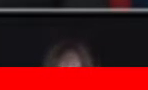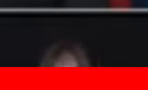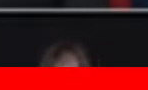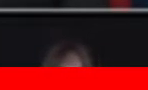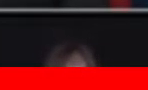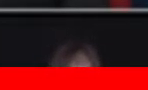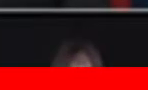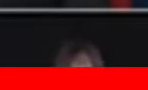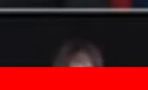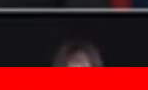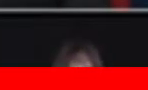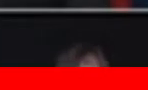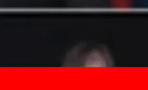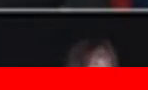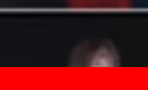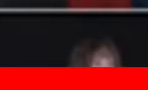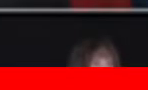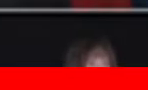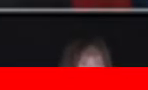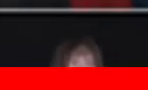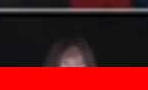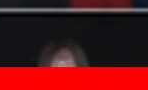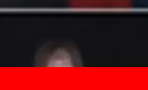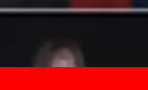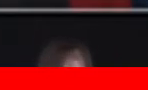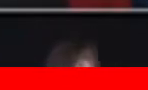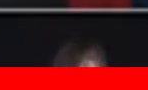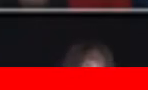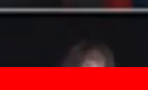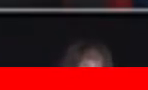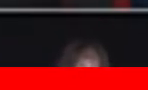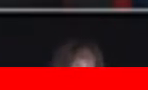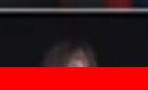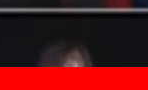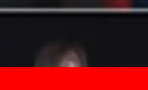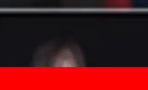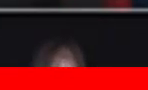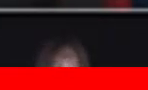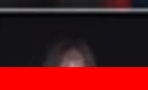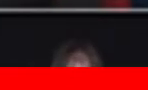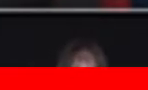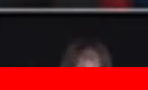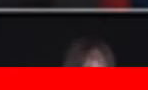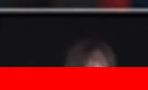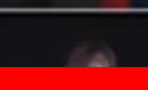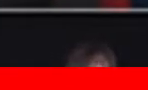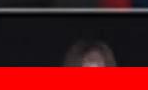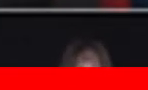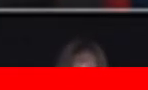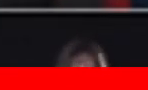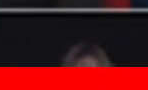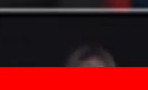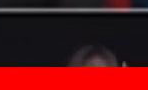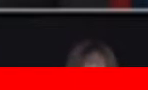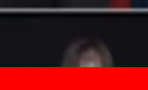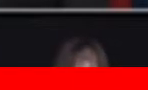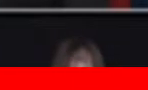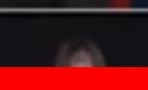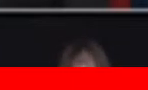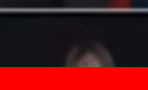Peel, Toronto, as well as York, Hamilton, Halton, and now Durham and Waterloo regions, to apply for this support. And even though Ottawa is no